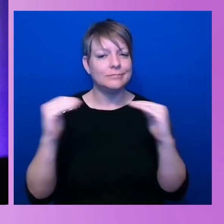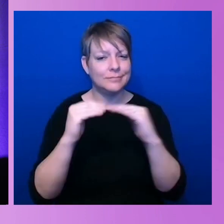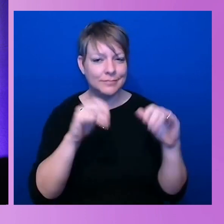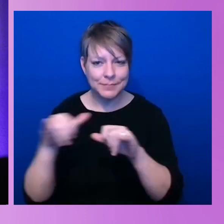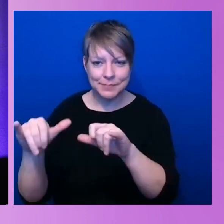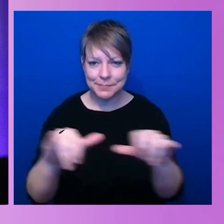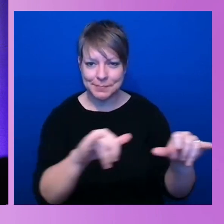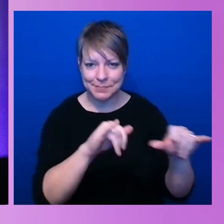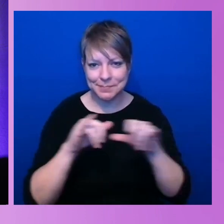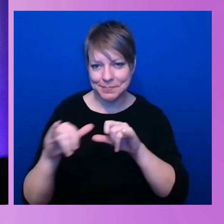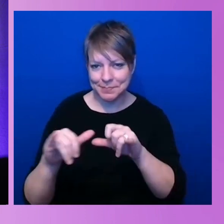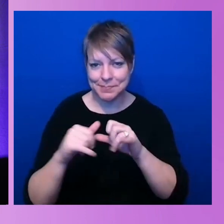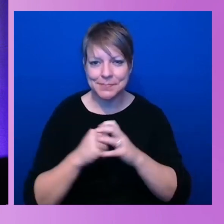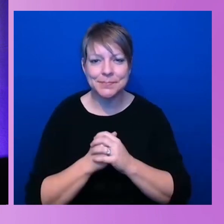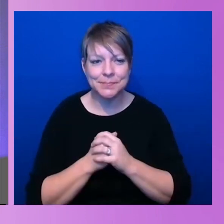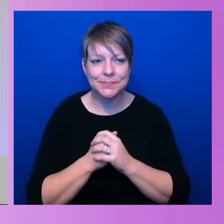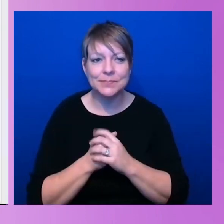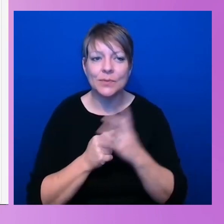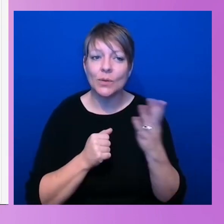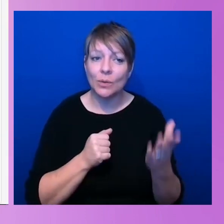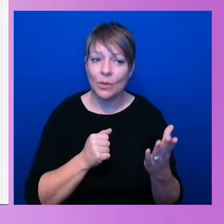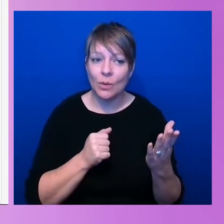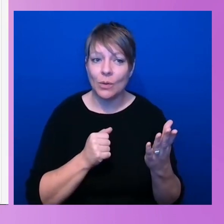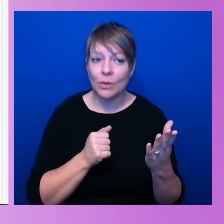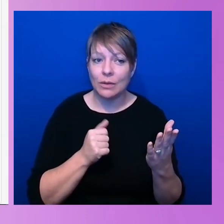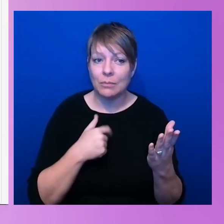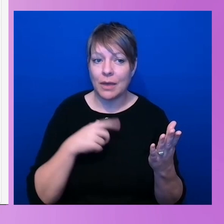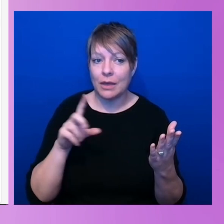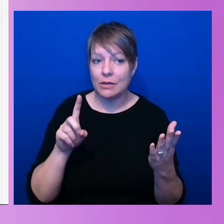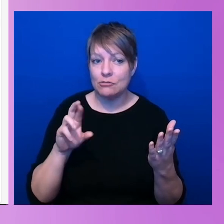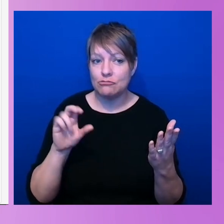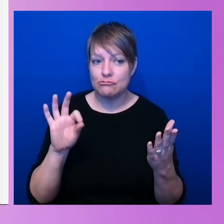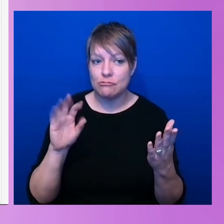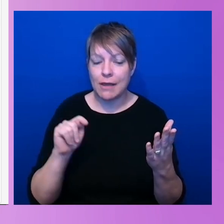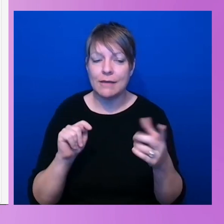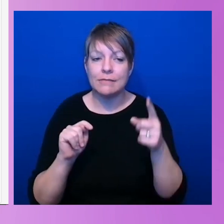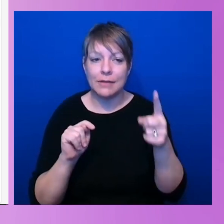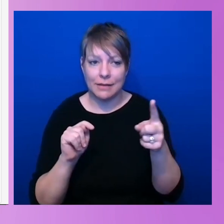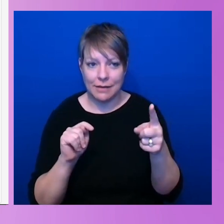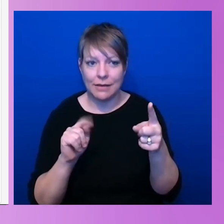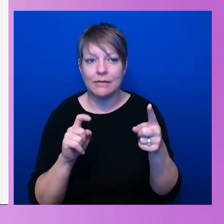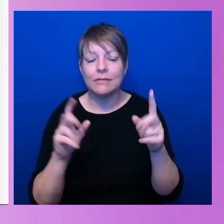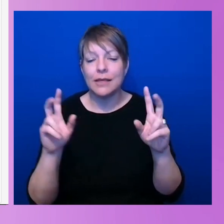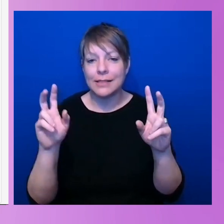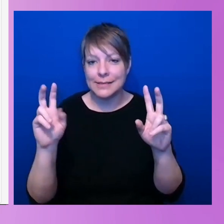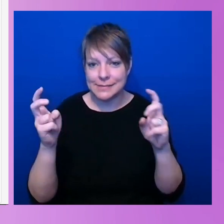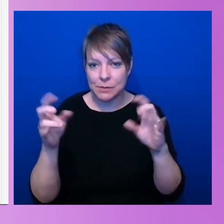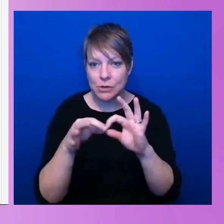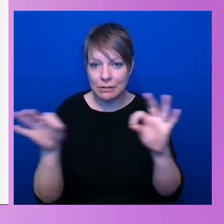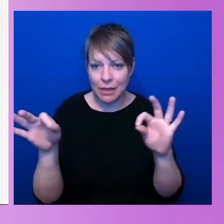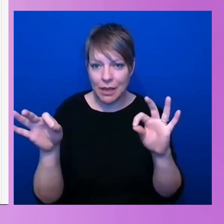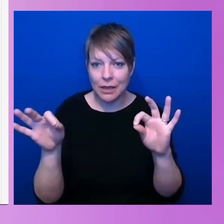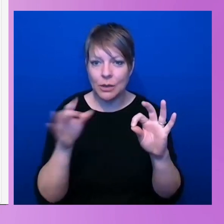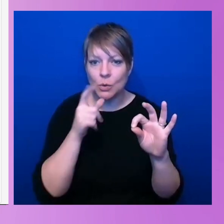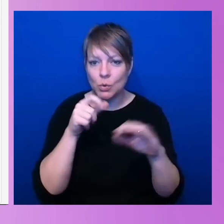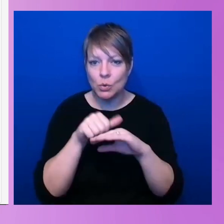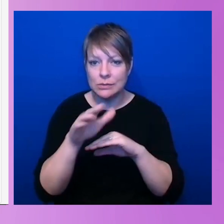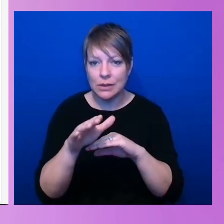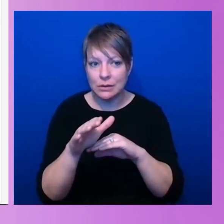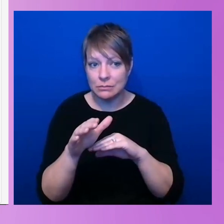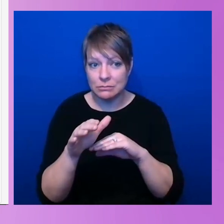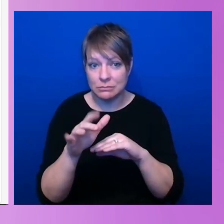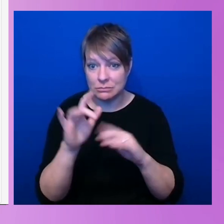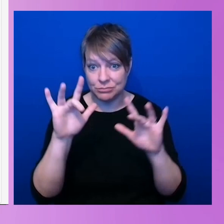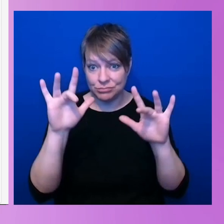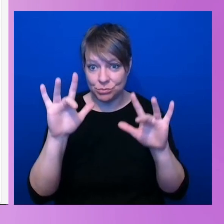So here's my draft. You can see I have the recipients, the subject line, and nothing else. It's been sitting here all day. This